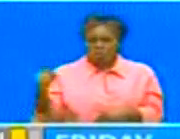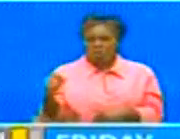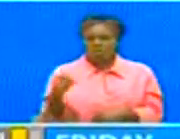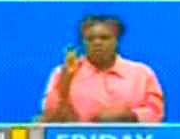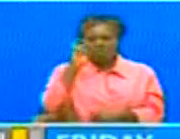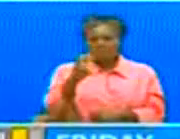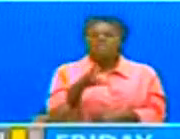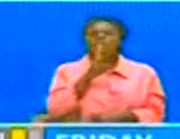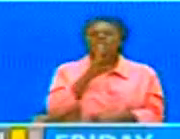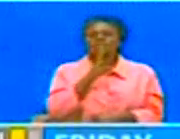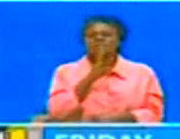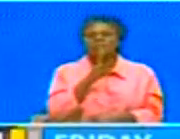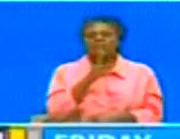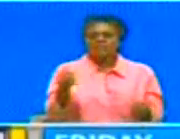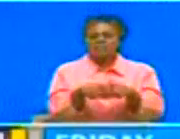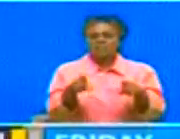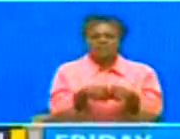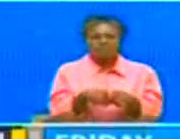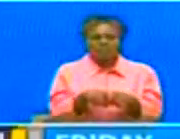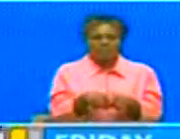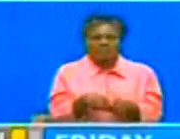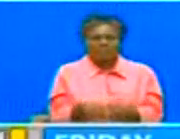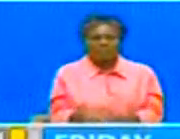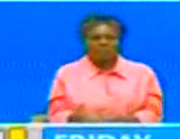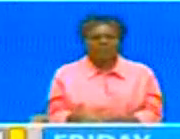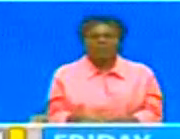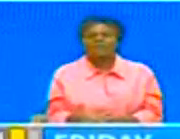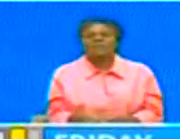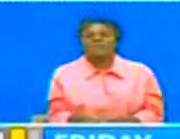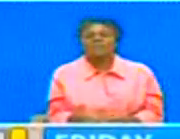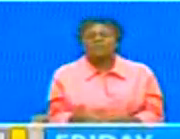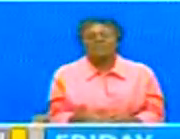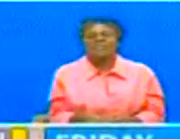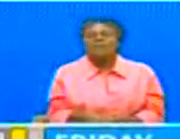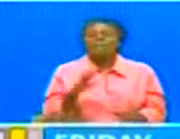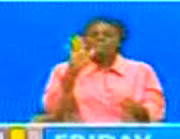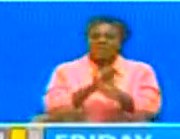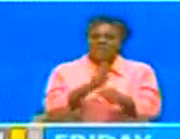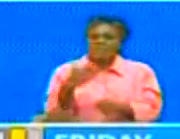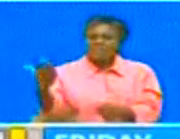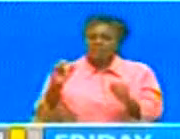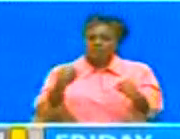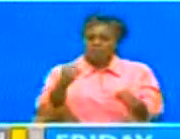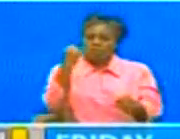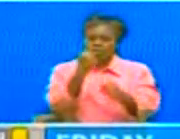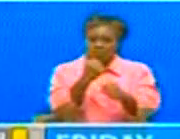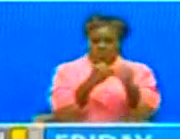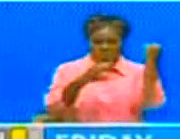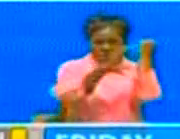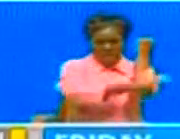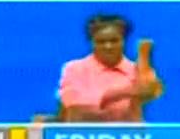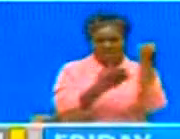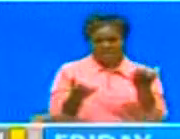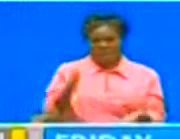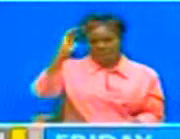and take sea to the sand, to the desert. To the desert, yeah. So there are many things we can do in this country of ours. All right, all right. And